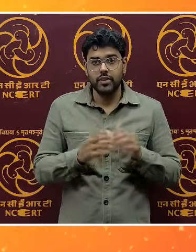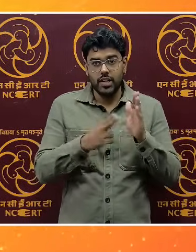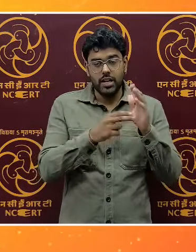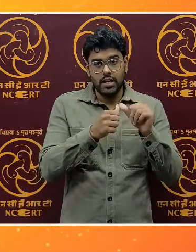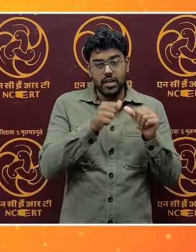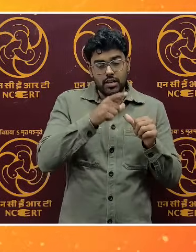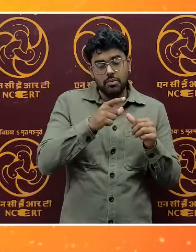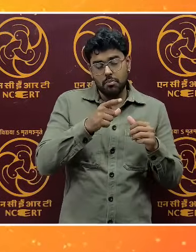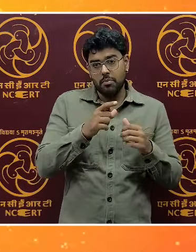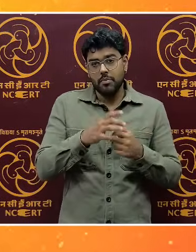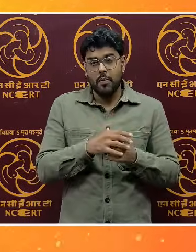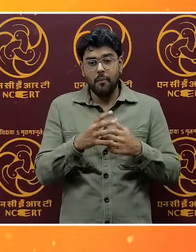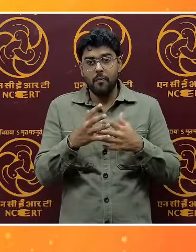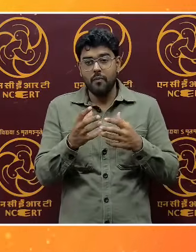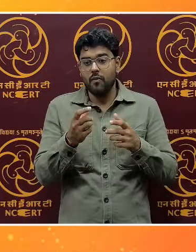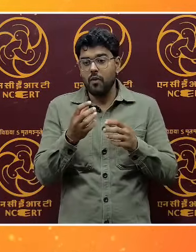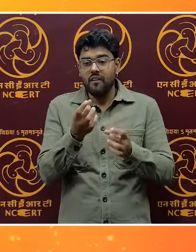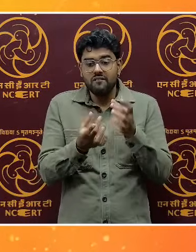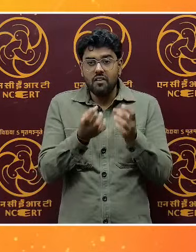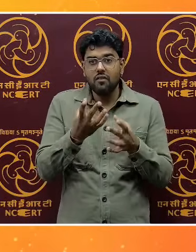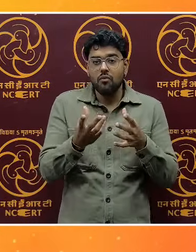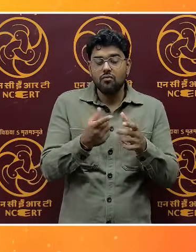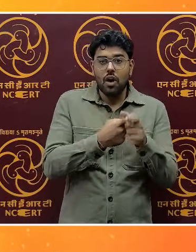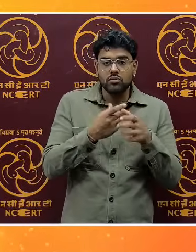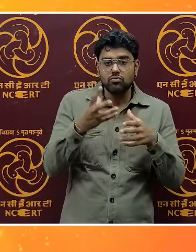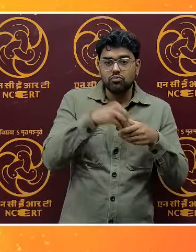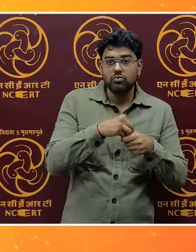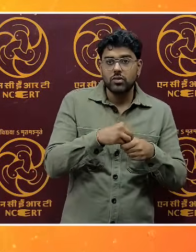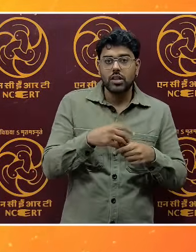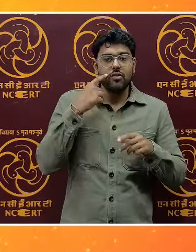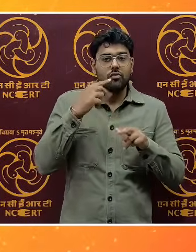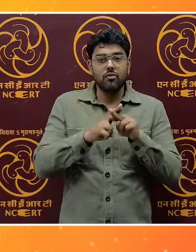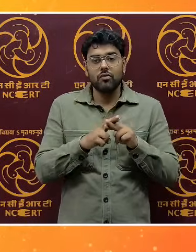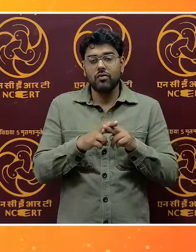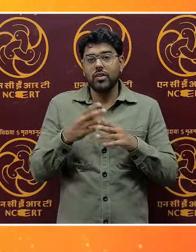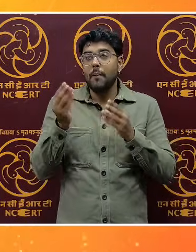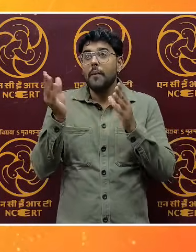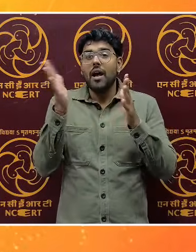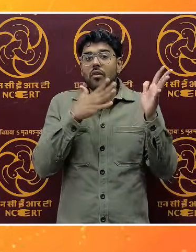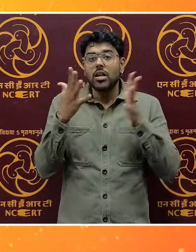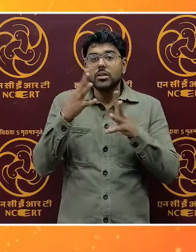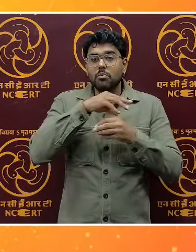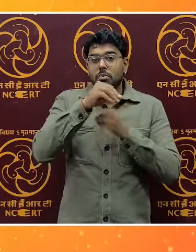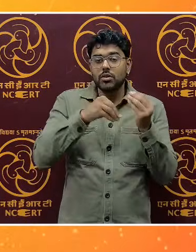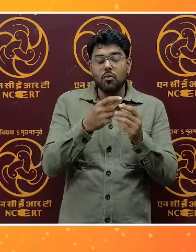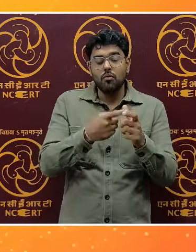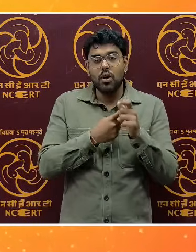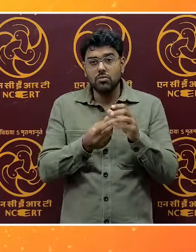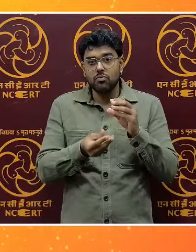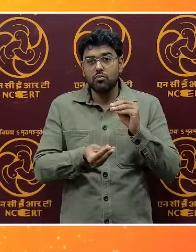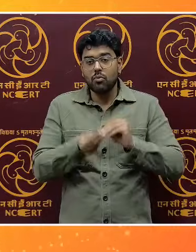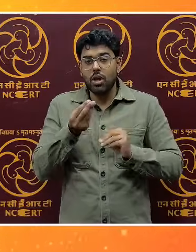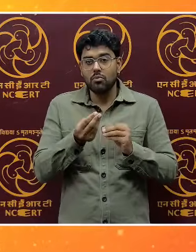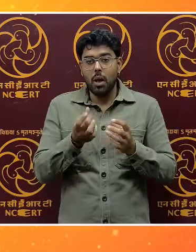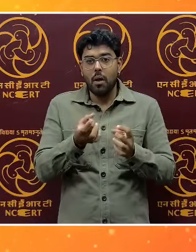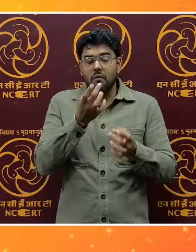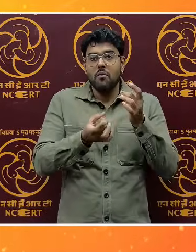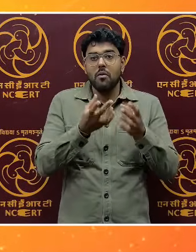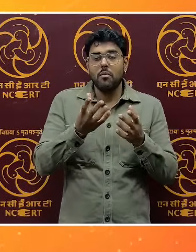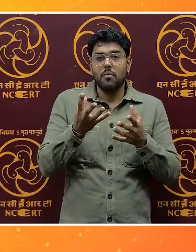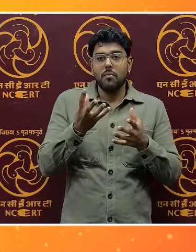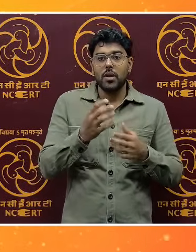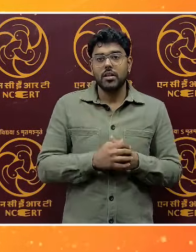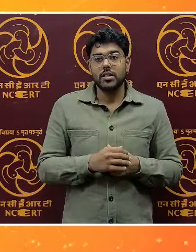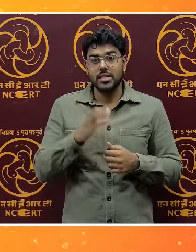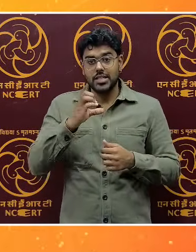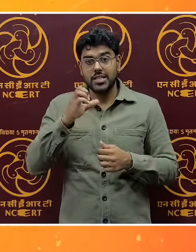reactive metal. It catches fire when it reacts with even moist air, because it readily loses electron. And